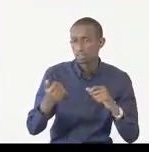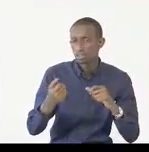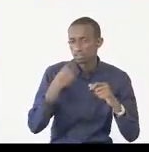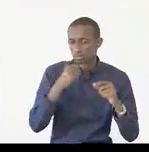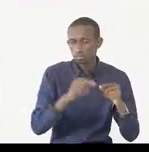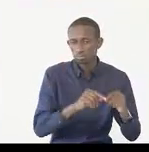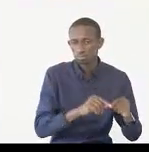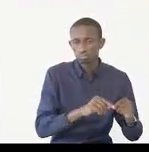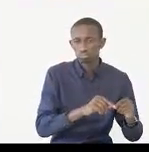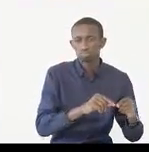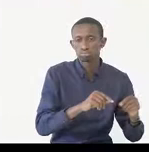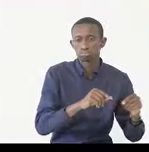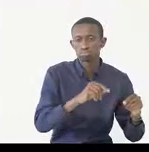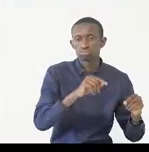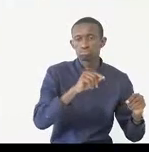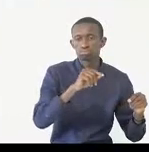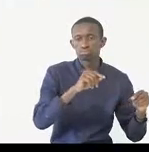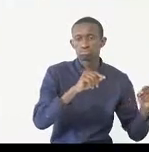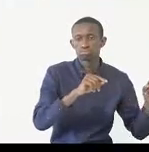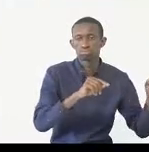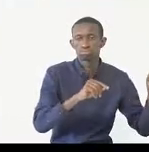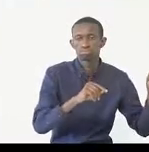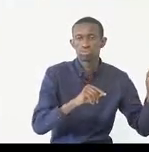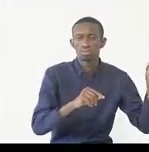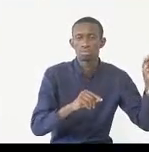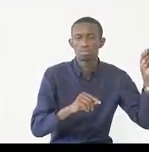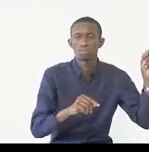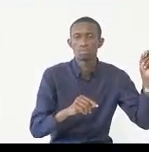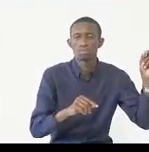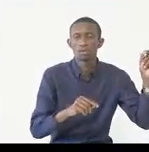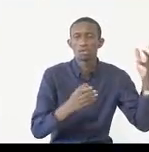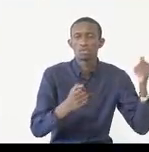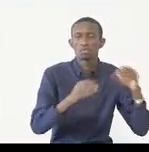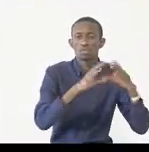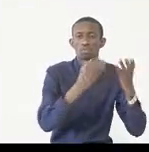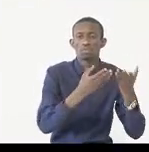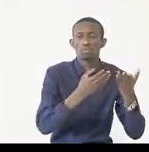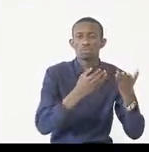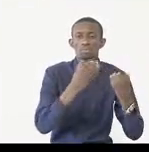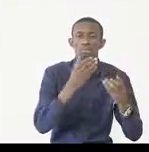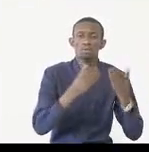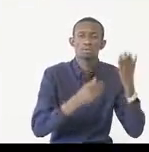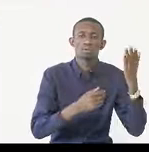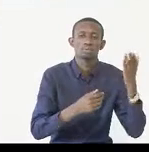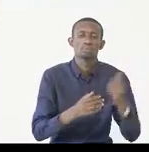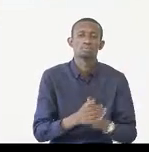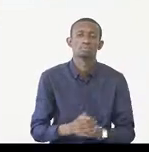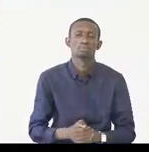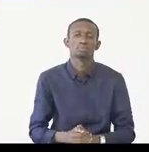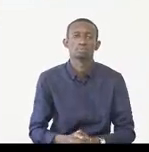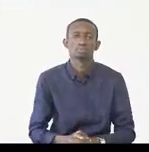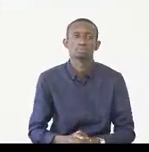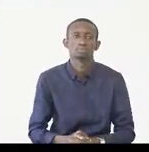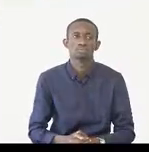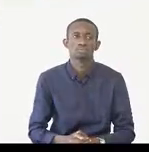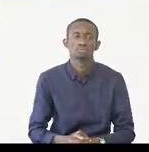point up to that one, we have a component along the x-axis. You remember that. So then this component, so you see what